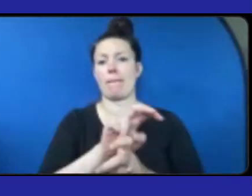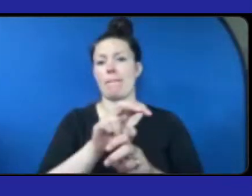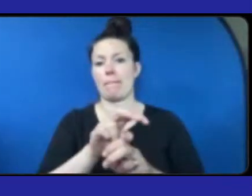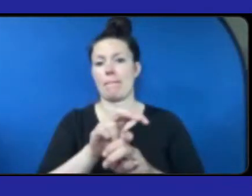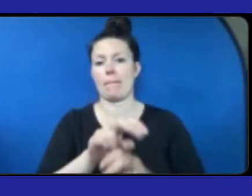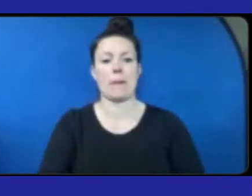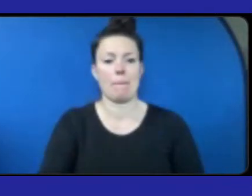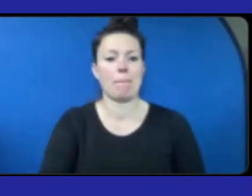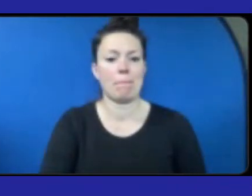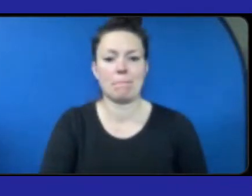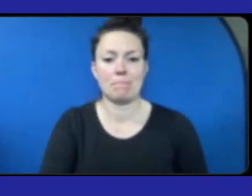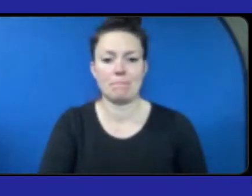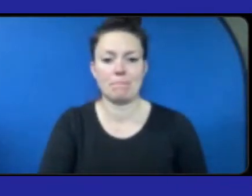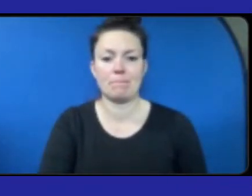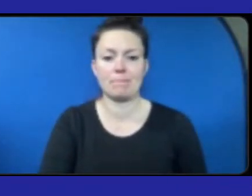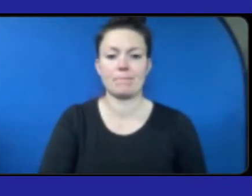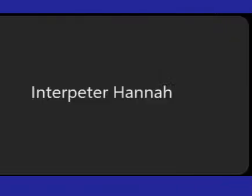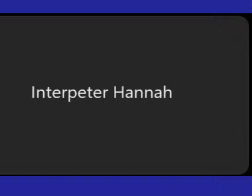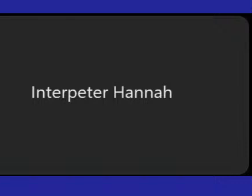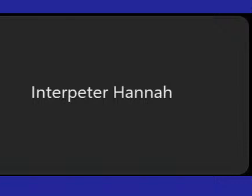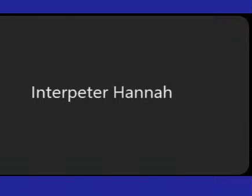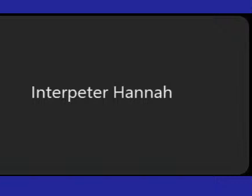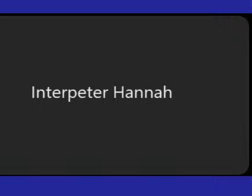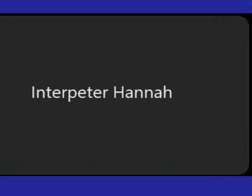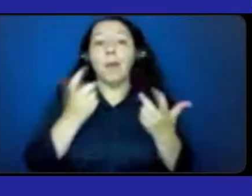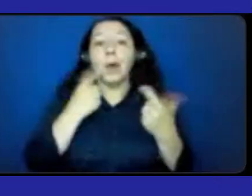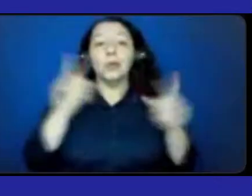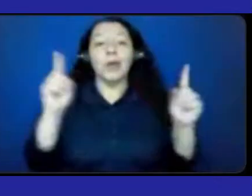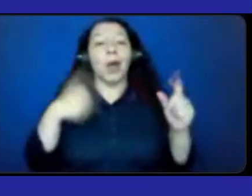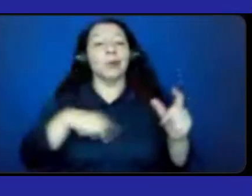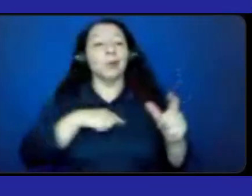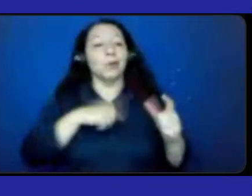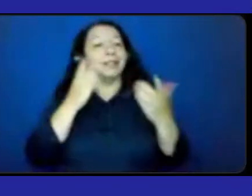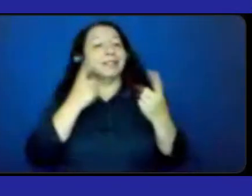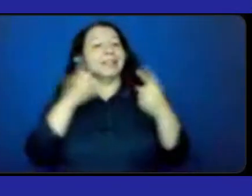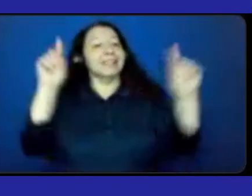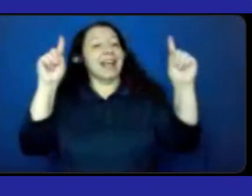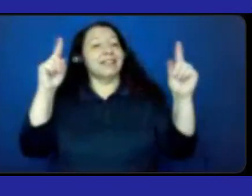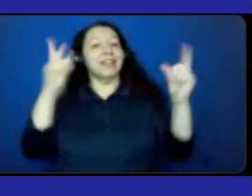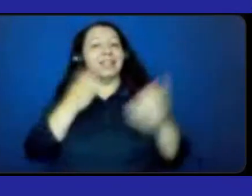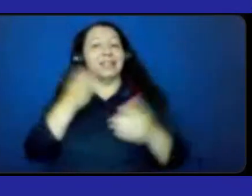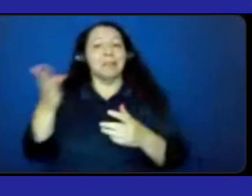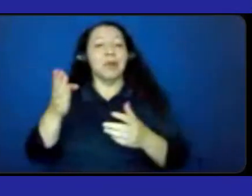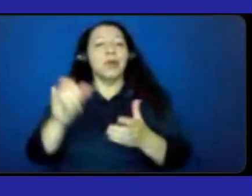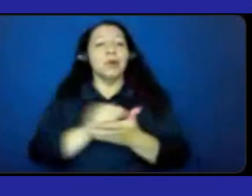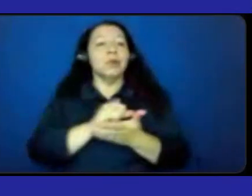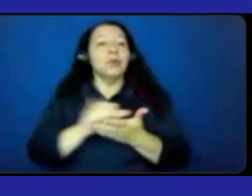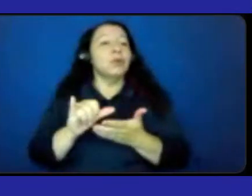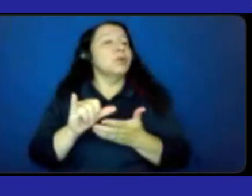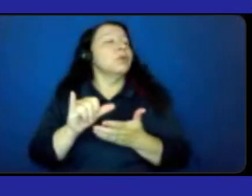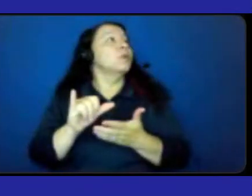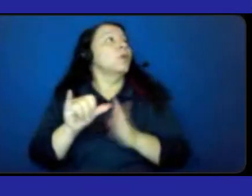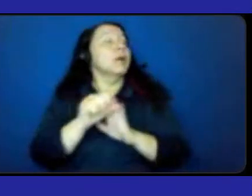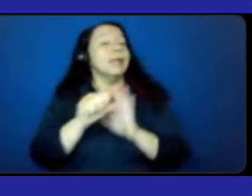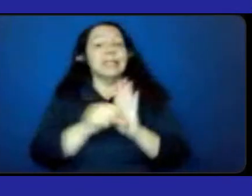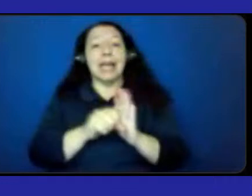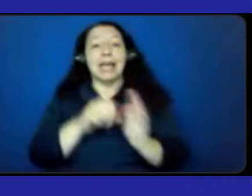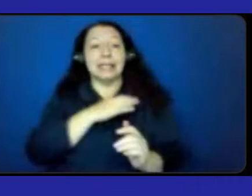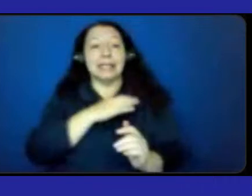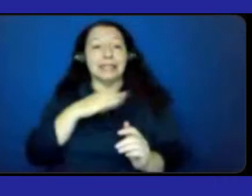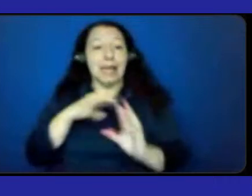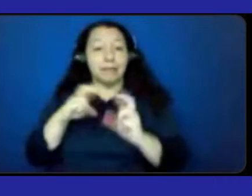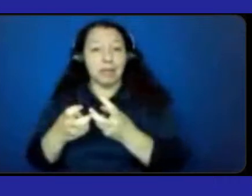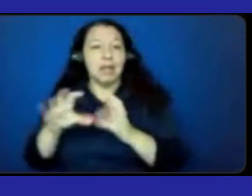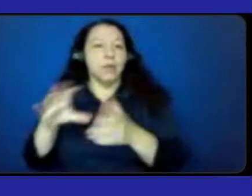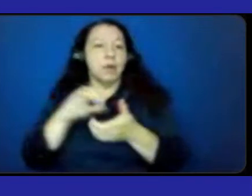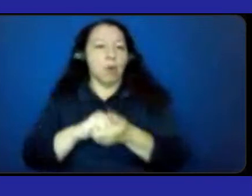And last but not least, I just want to announce that we successfully submitted the New York State Staffing Committee, which was a huge endeavor in partnership with our legal